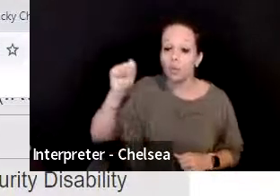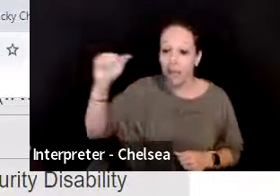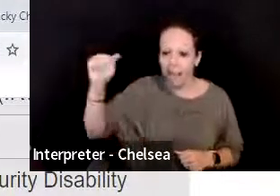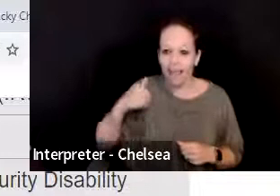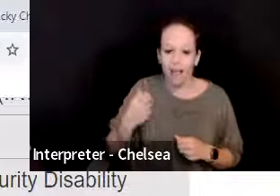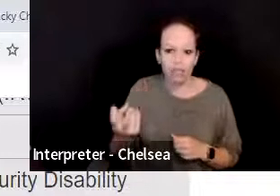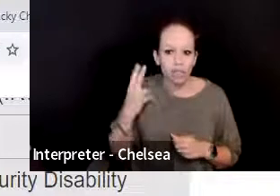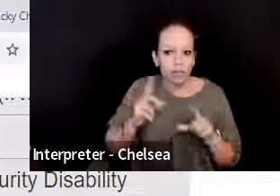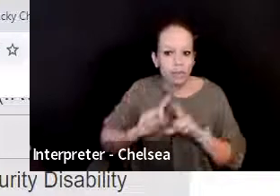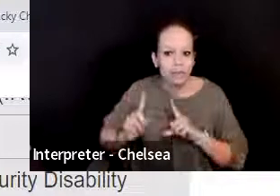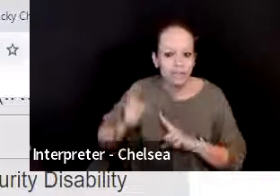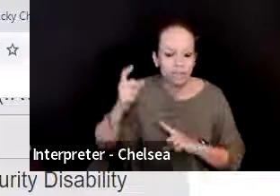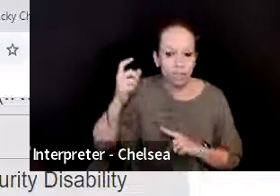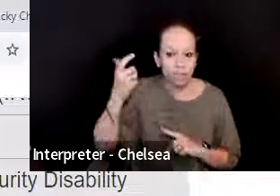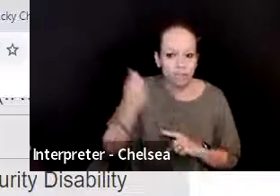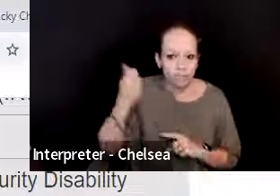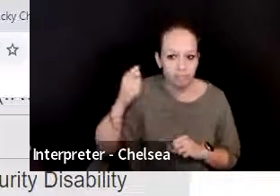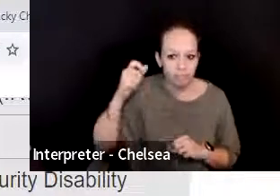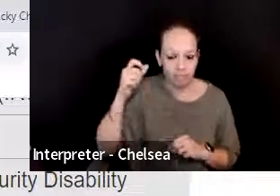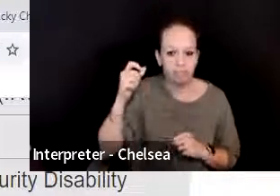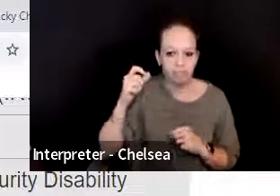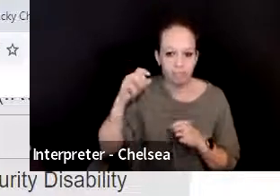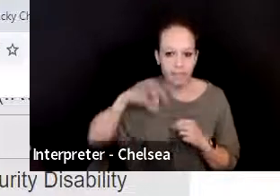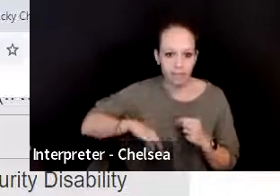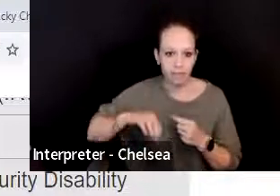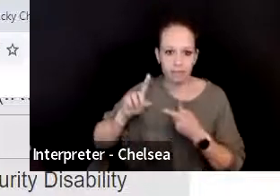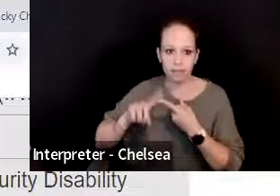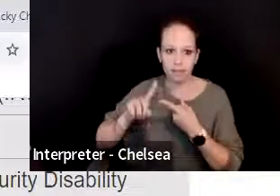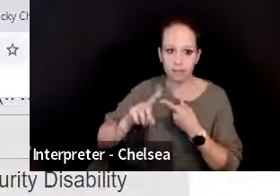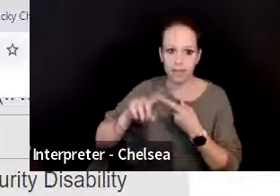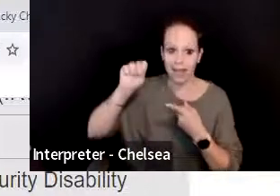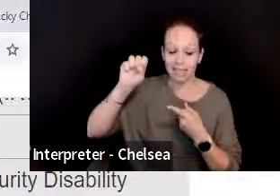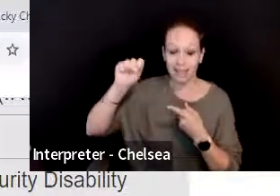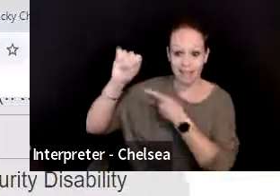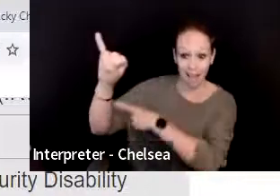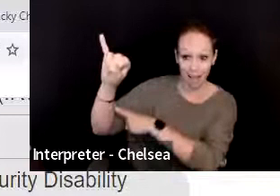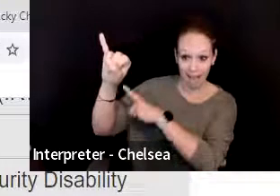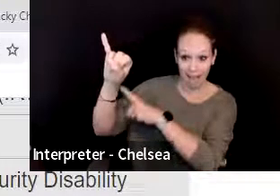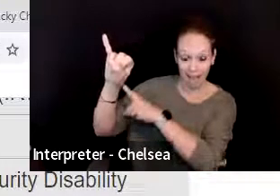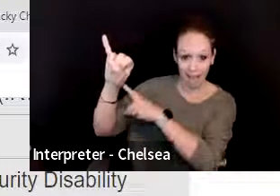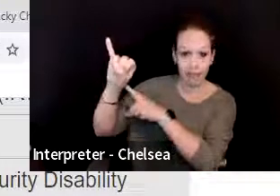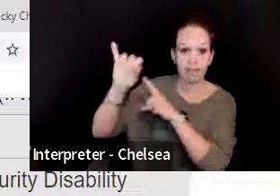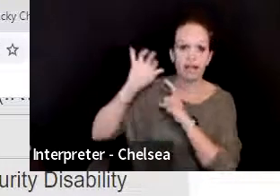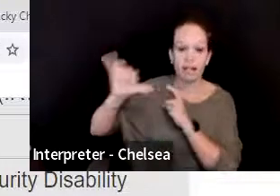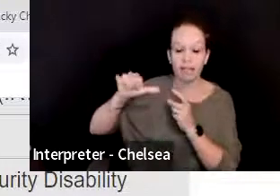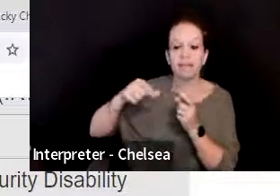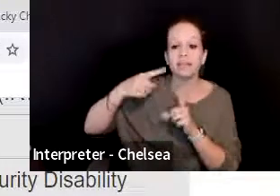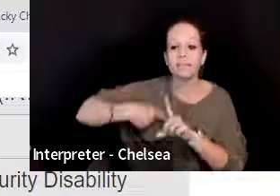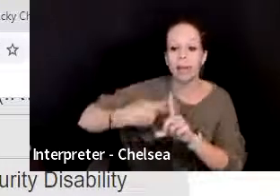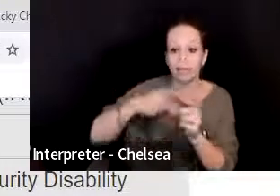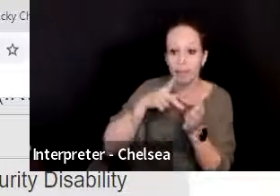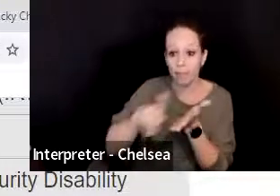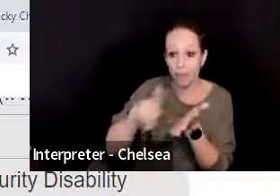very similar names. Supplemental Security Income, SSI, gives monthly payments to people